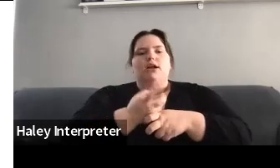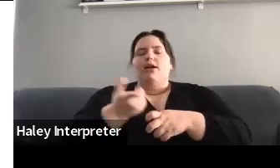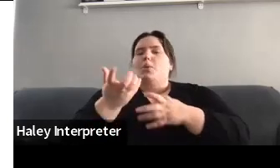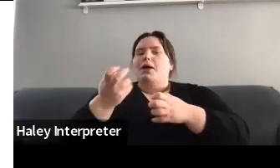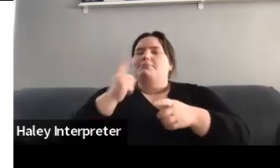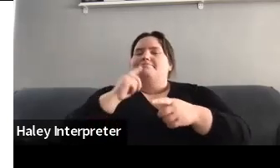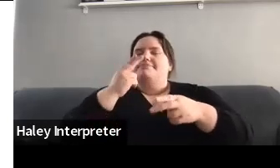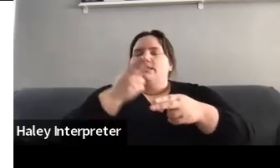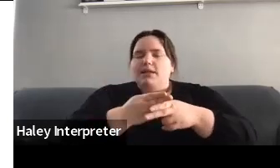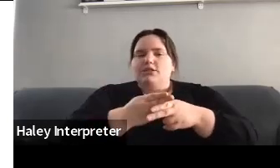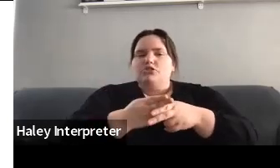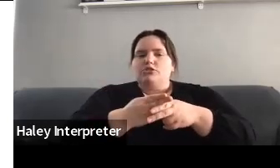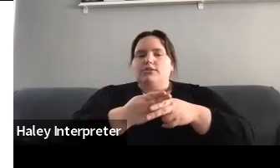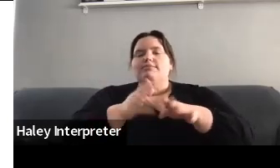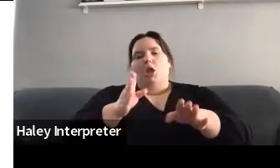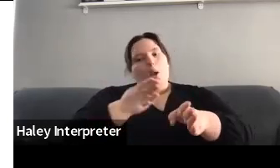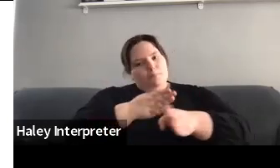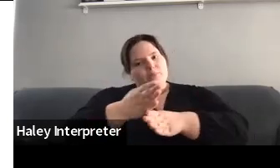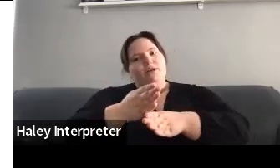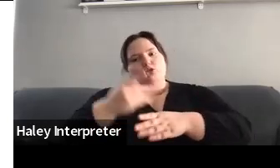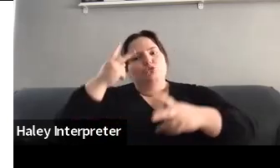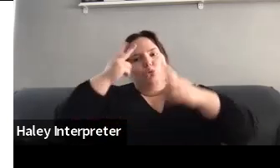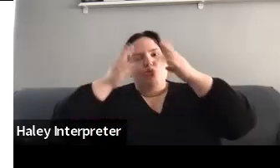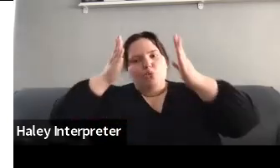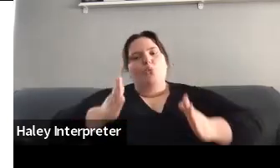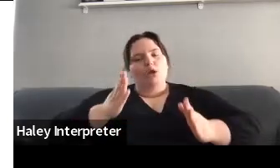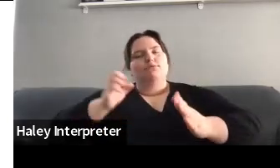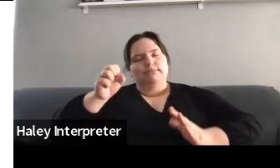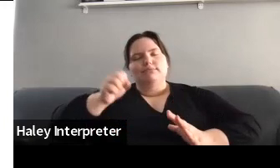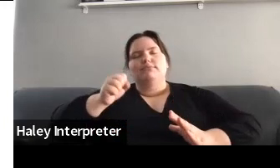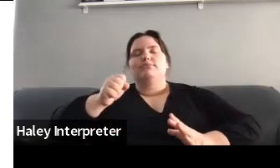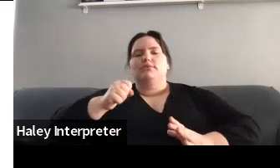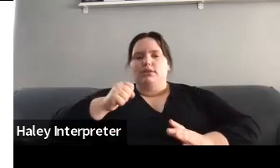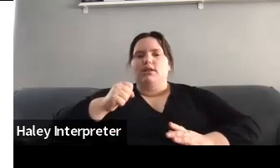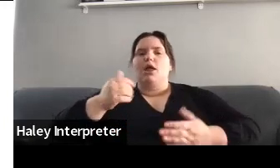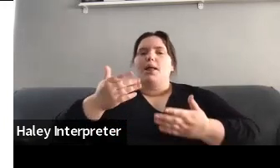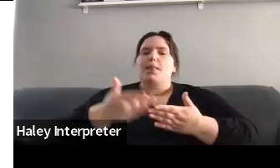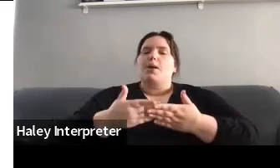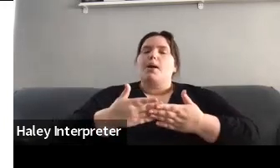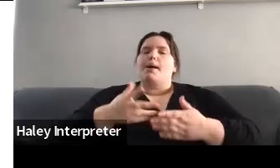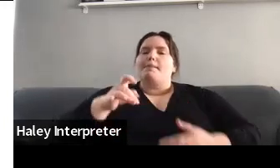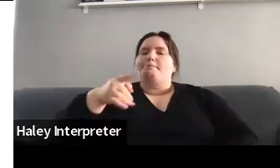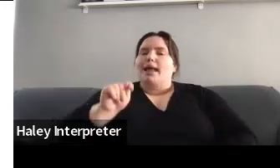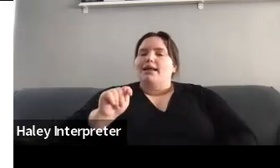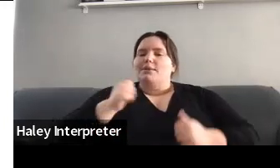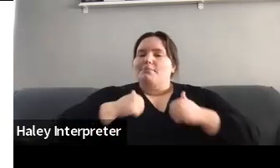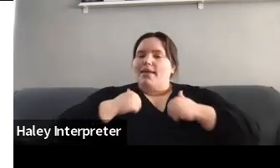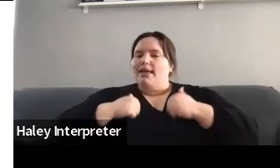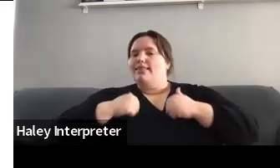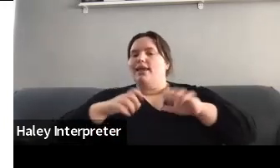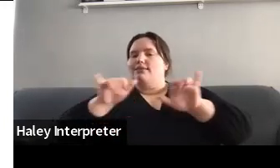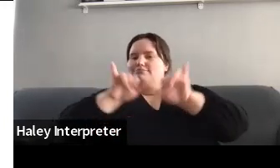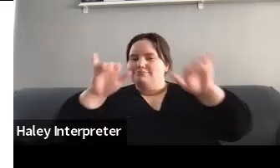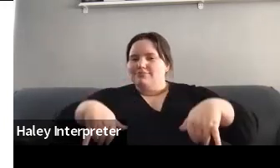mention that there are professional groomers that will do this for you. There are pet bathing stations that